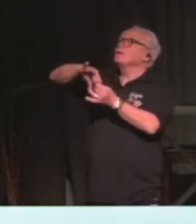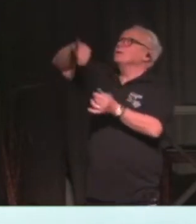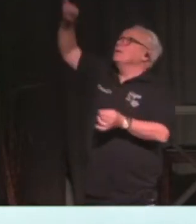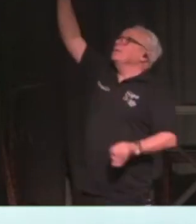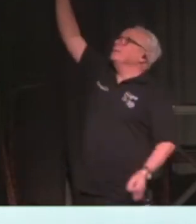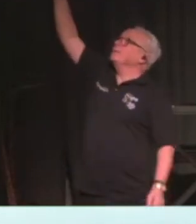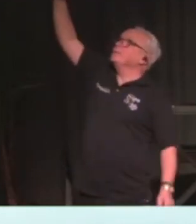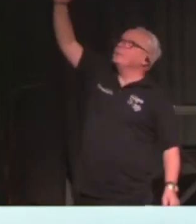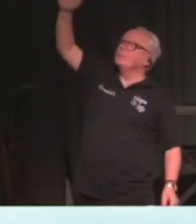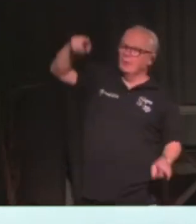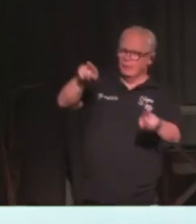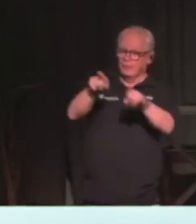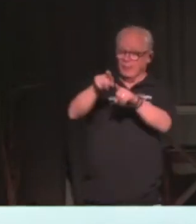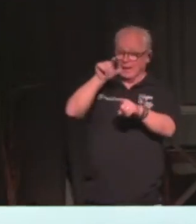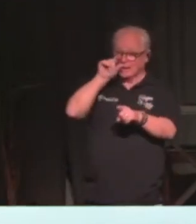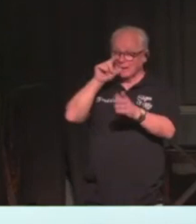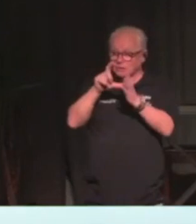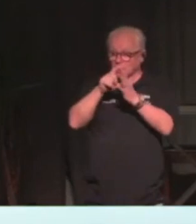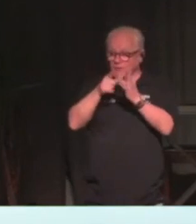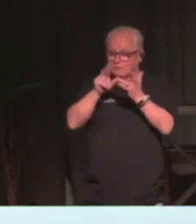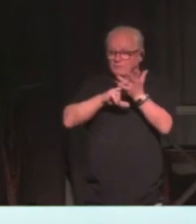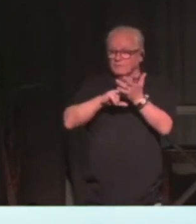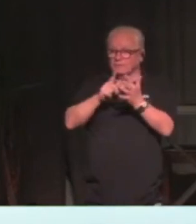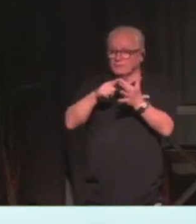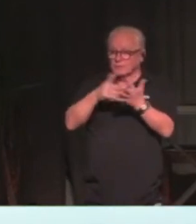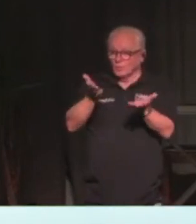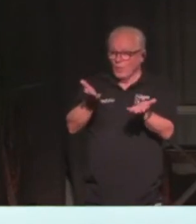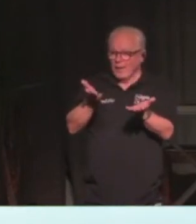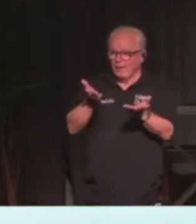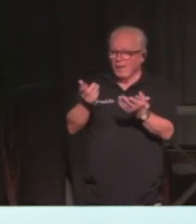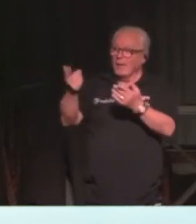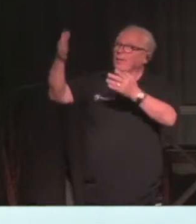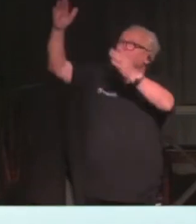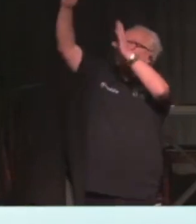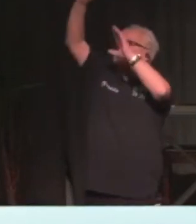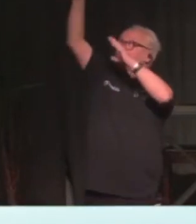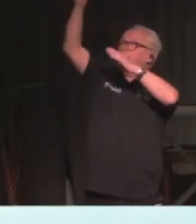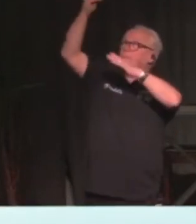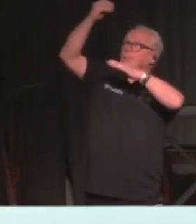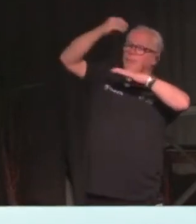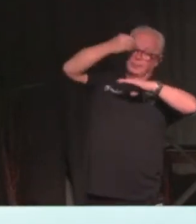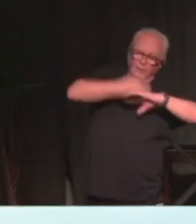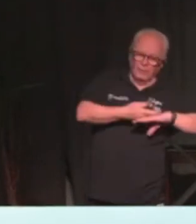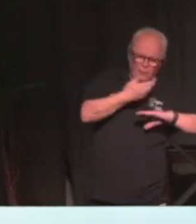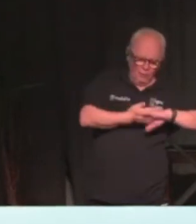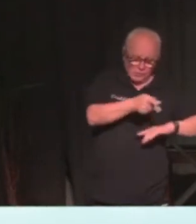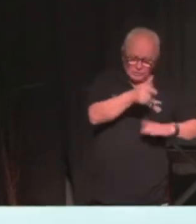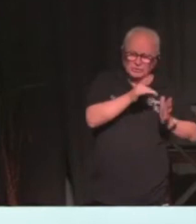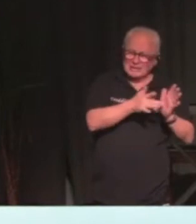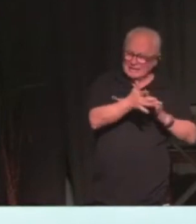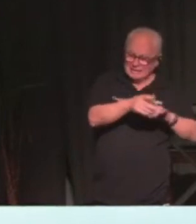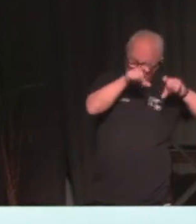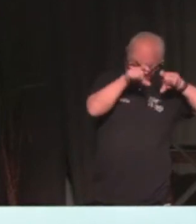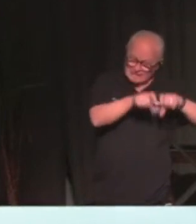Yeah. And he remains on him. And here, at this place, at that time, where he was stood in